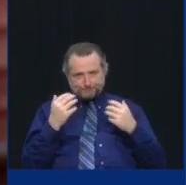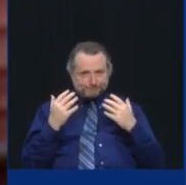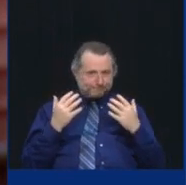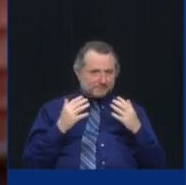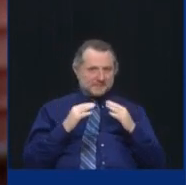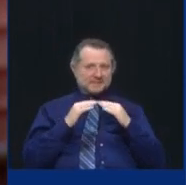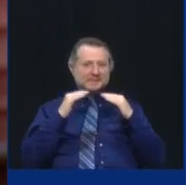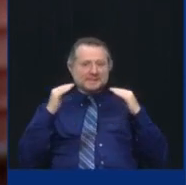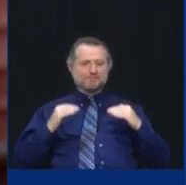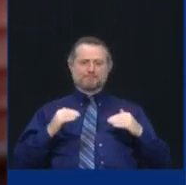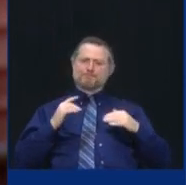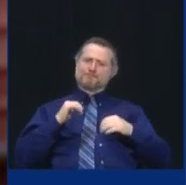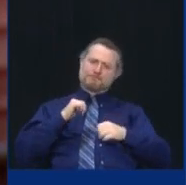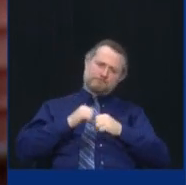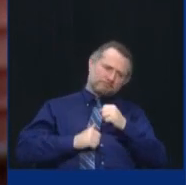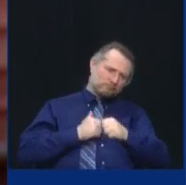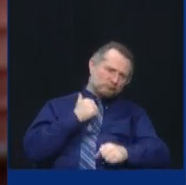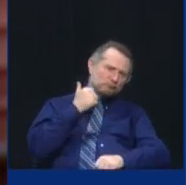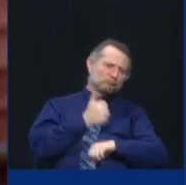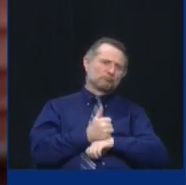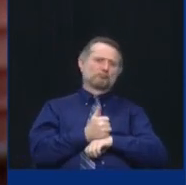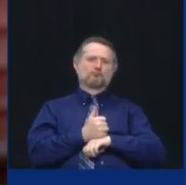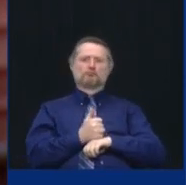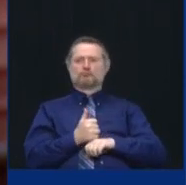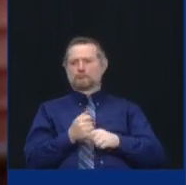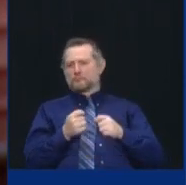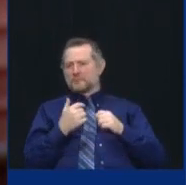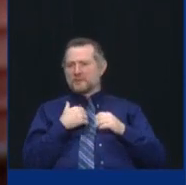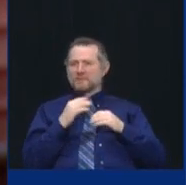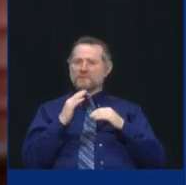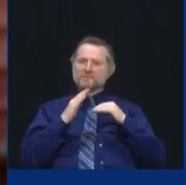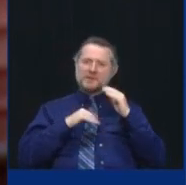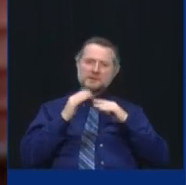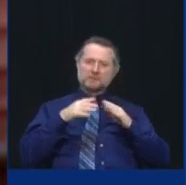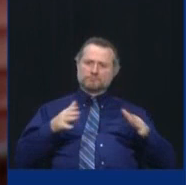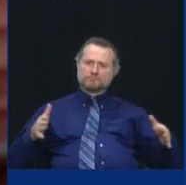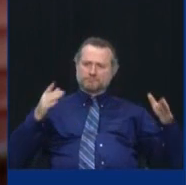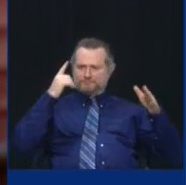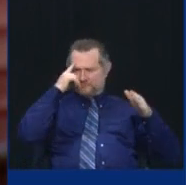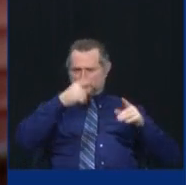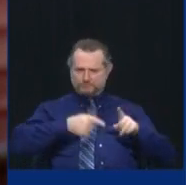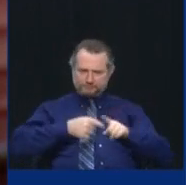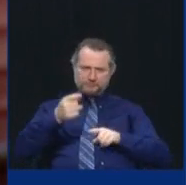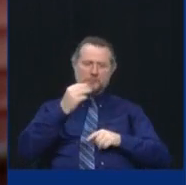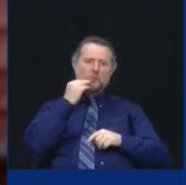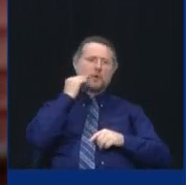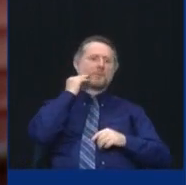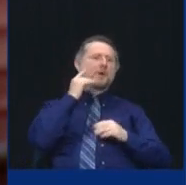component and a mental health facility that you can bring people back to.